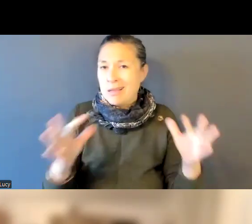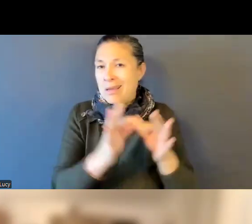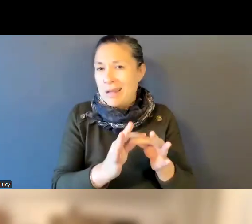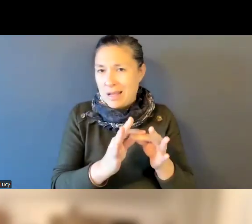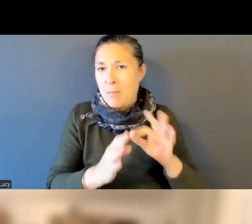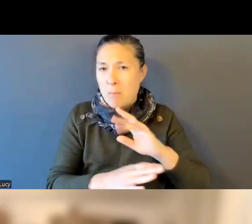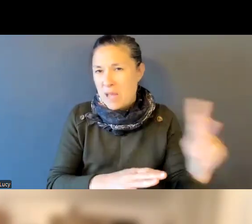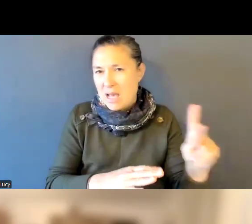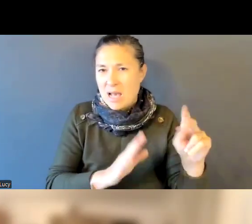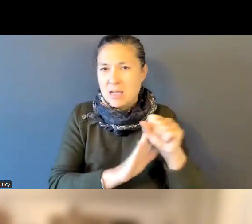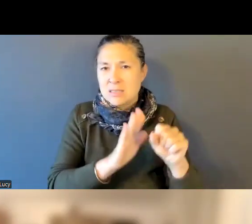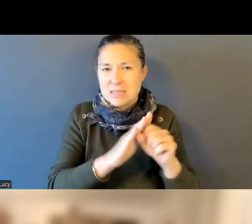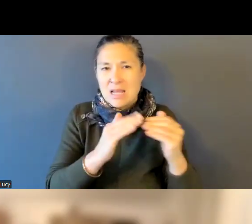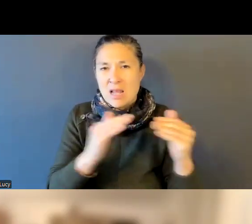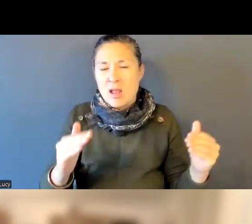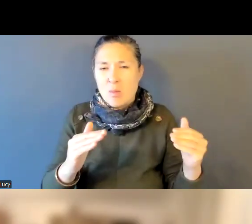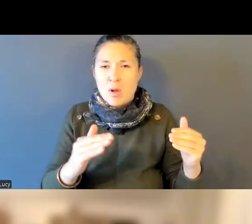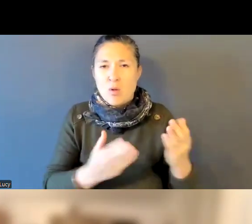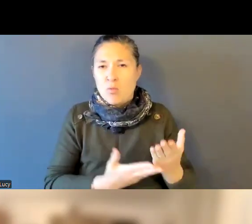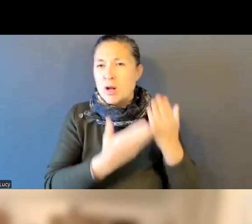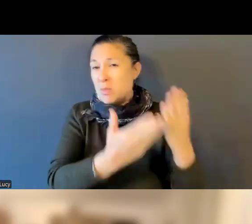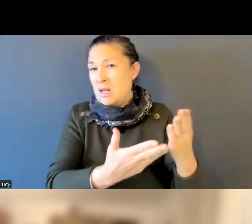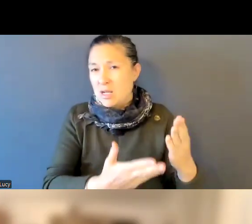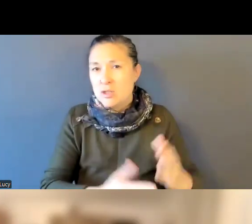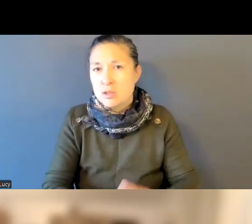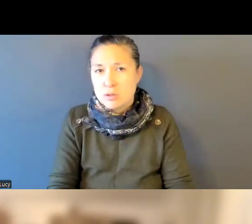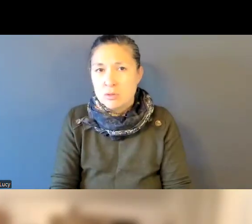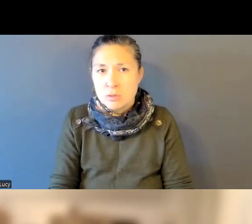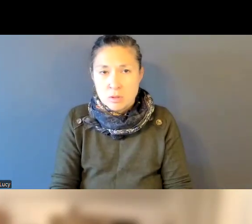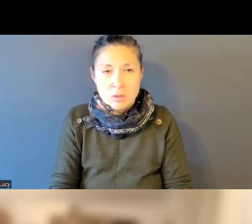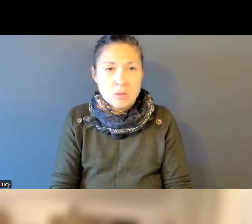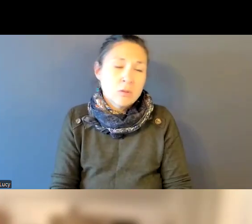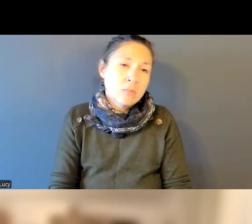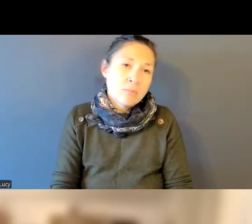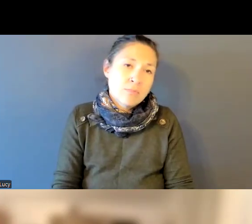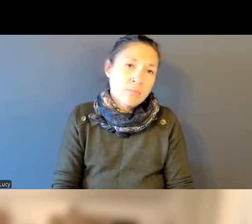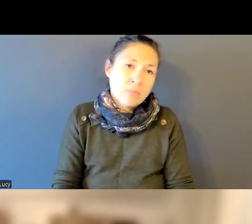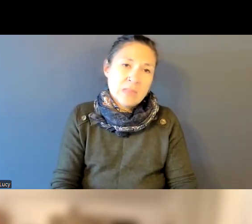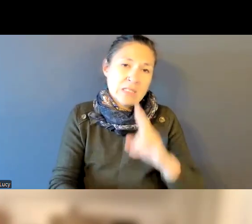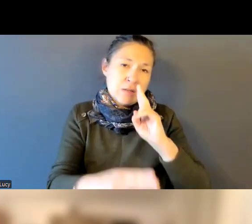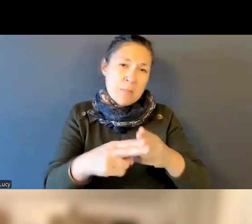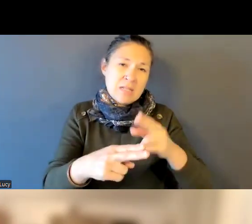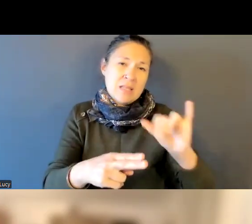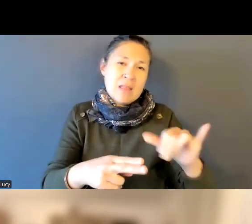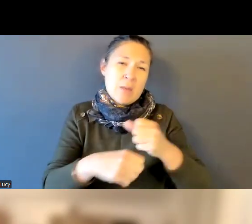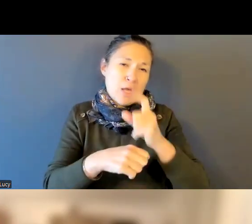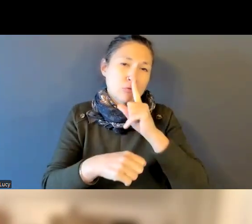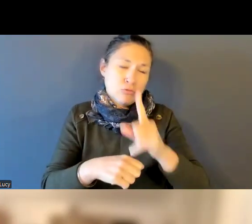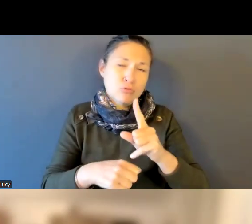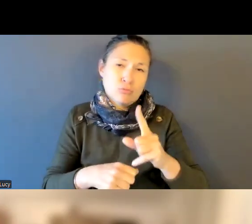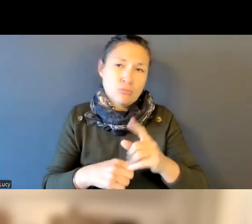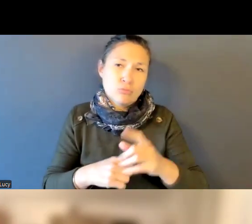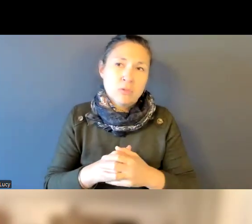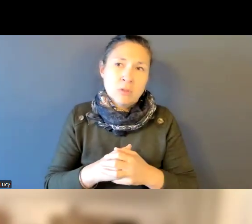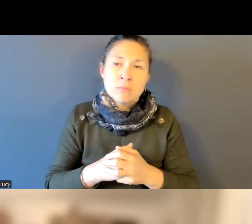state level recommendations around this kind of thing. So just calling that out, just to ensure that there is kind